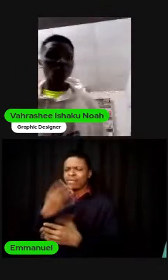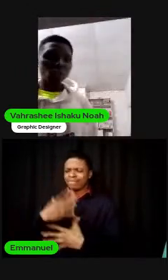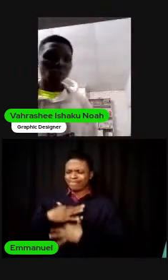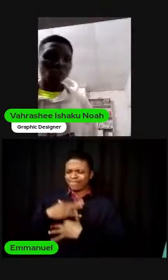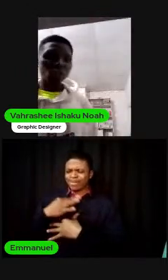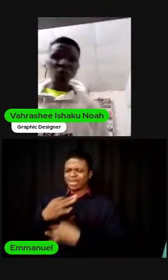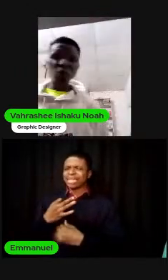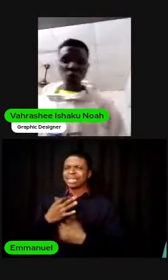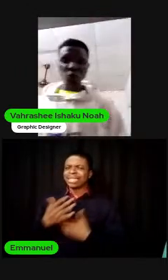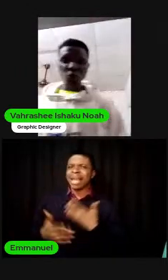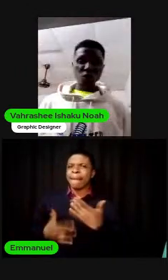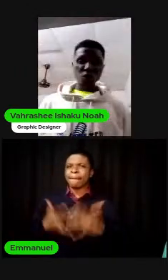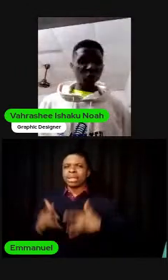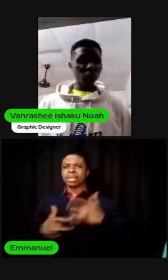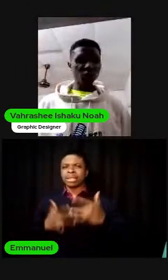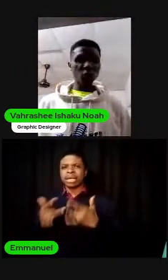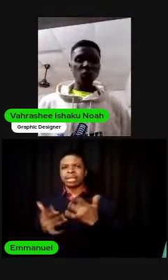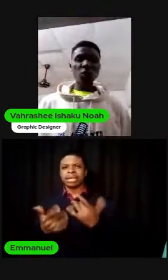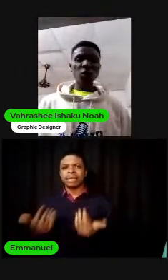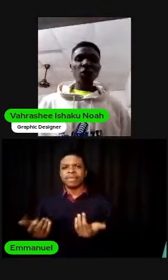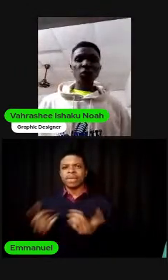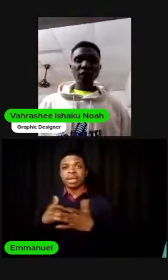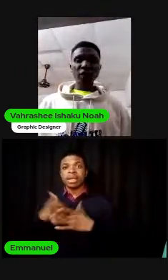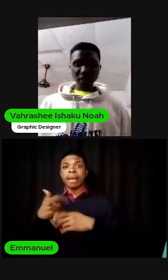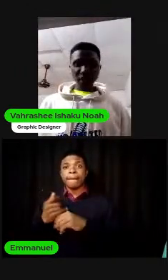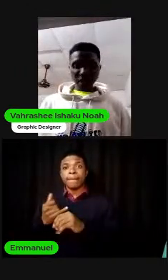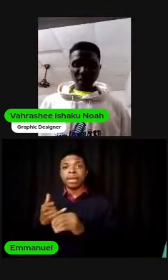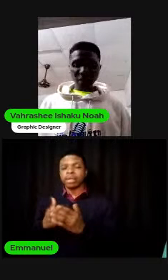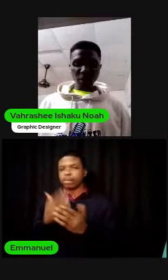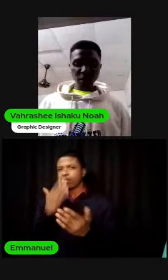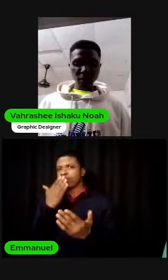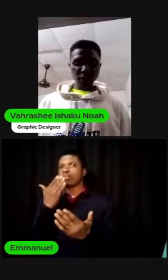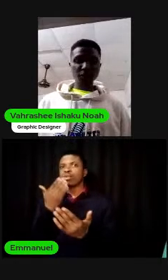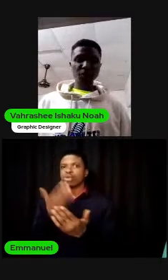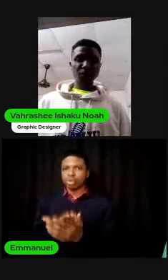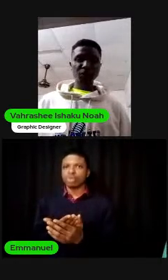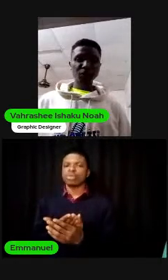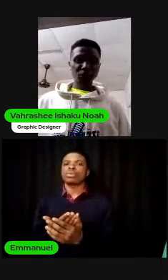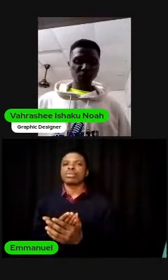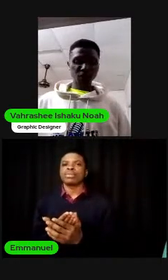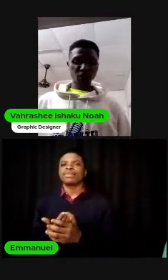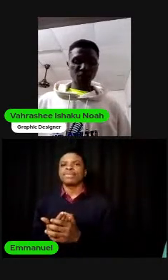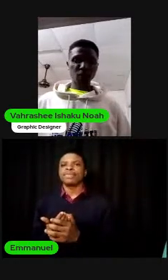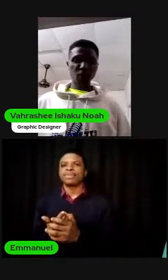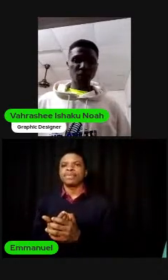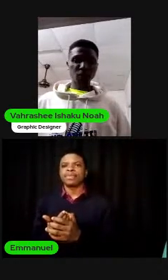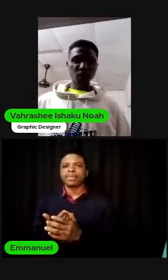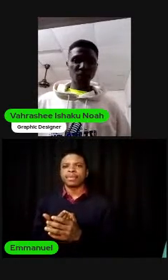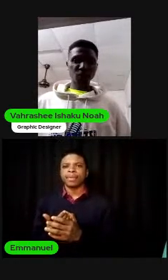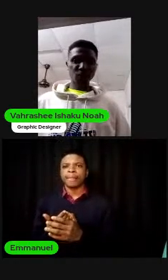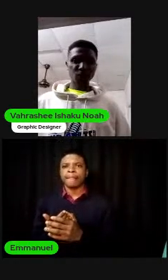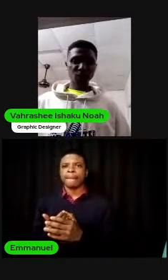around us beautiful. Beautiful. So next slide, please.